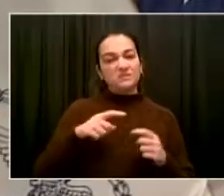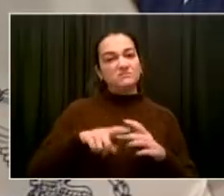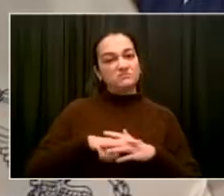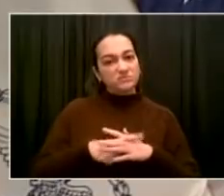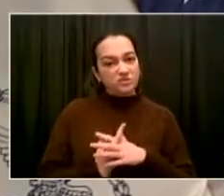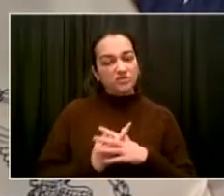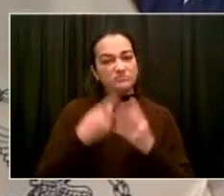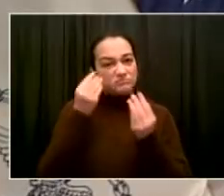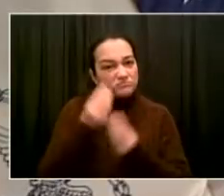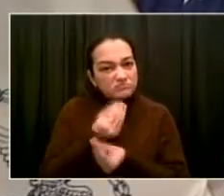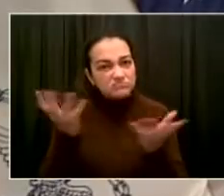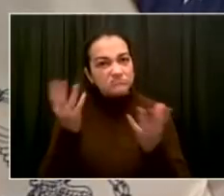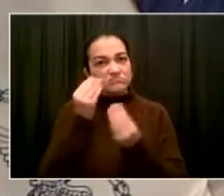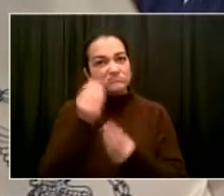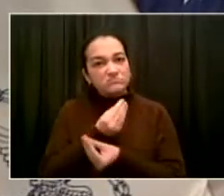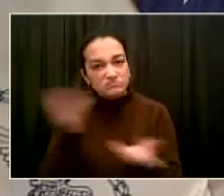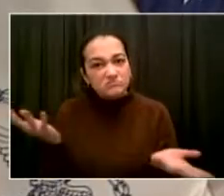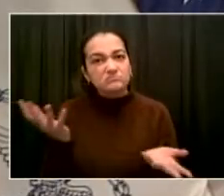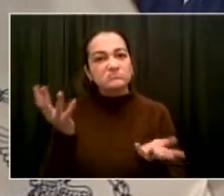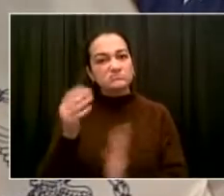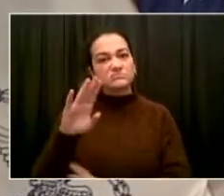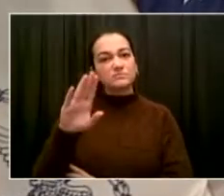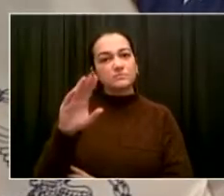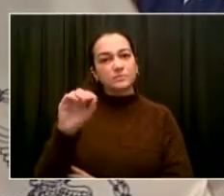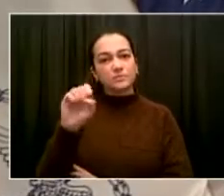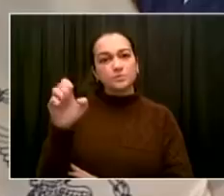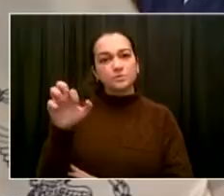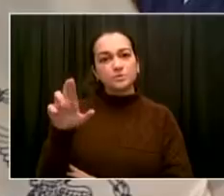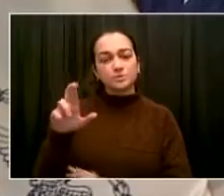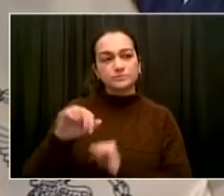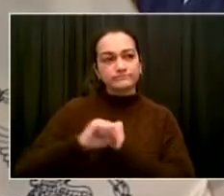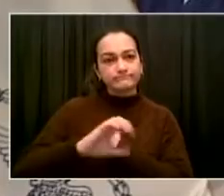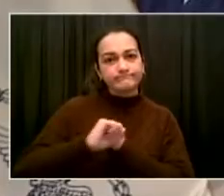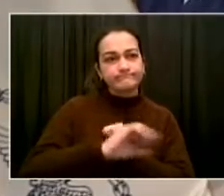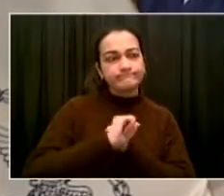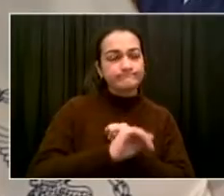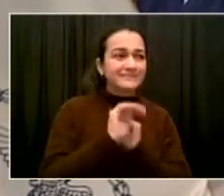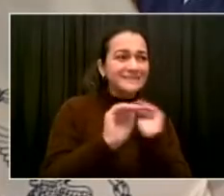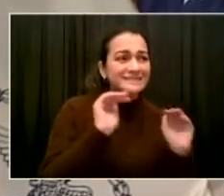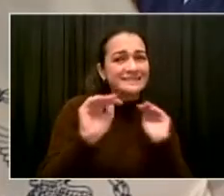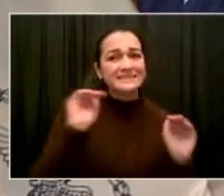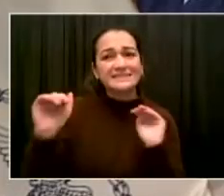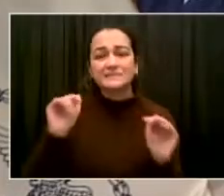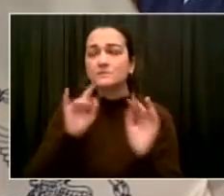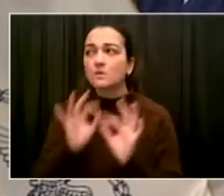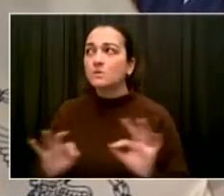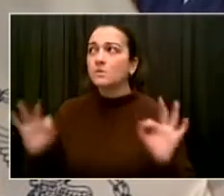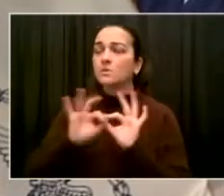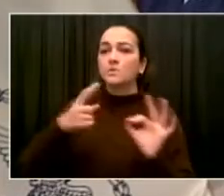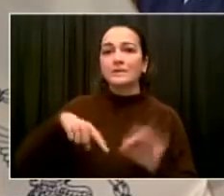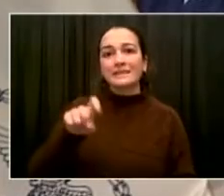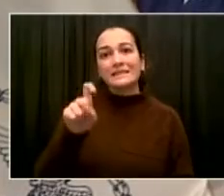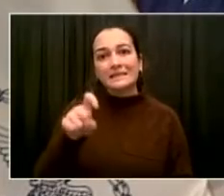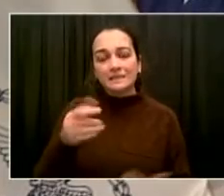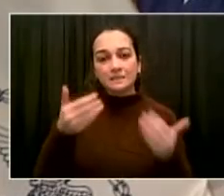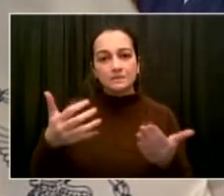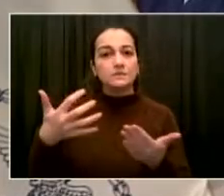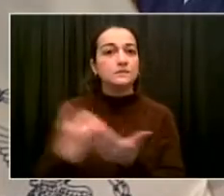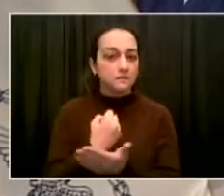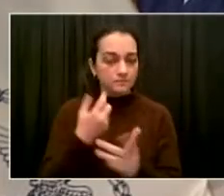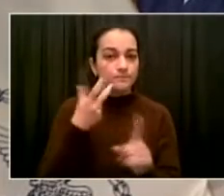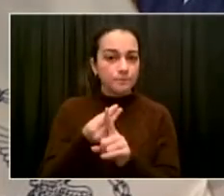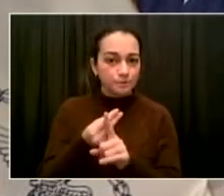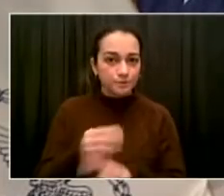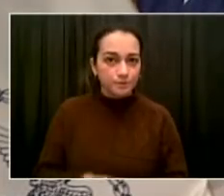lot more of them because they're going to let people know how important the booster is. It makes a world of difference in fighting Omicron and making sure people get through